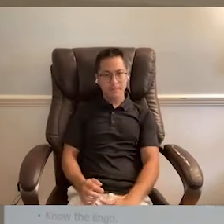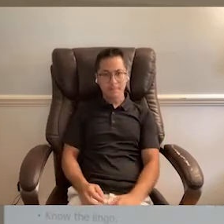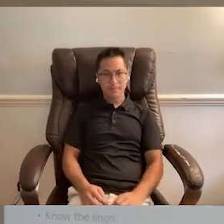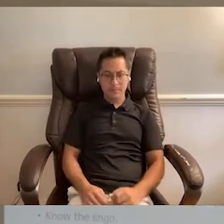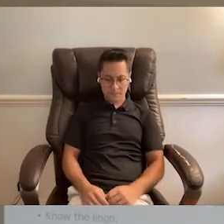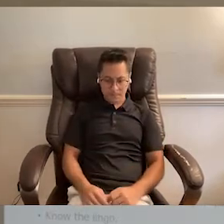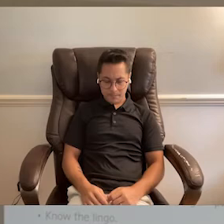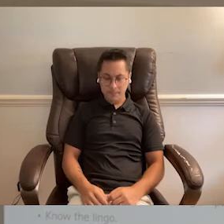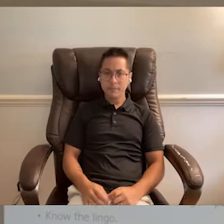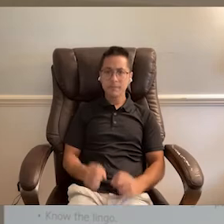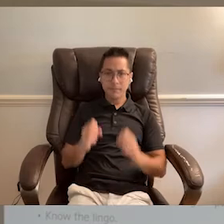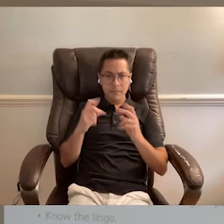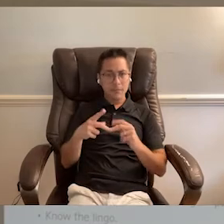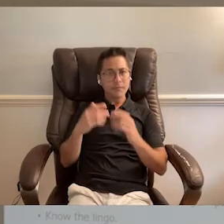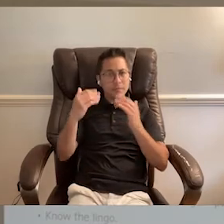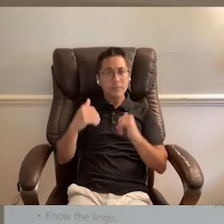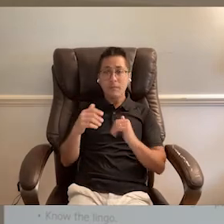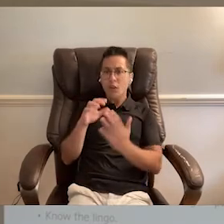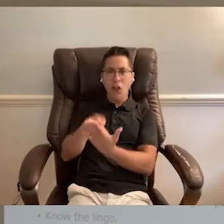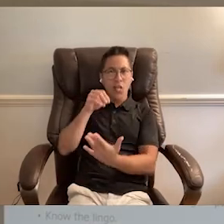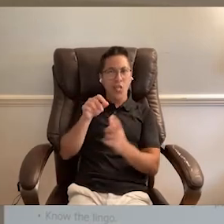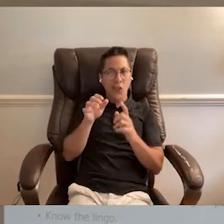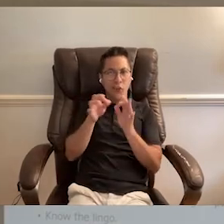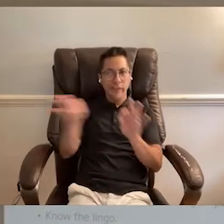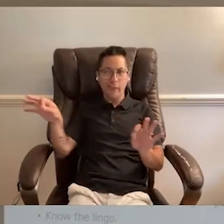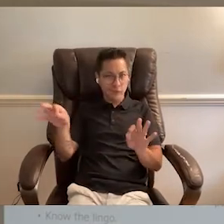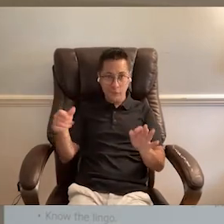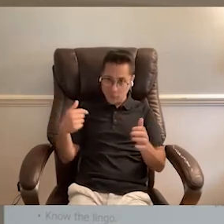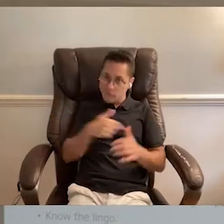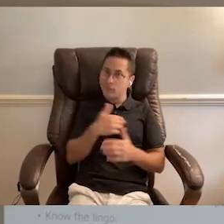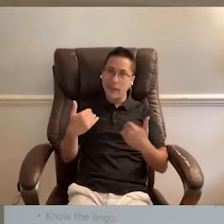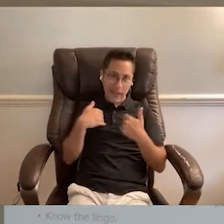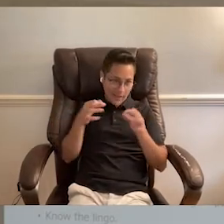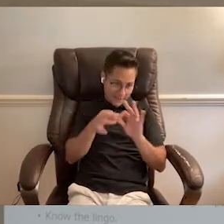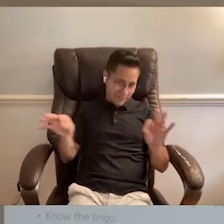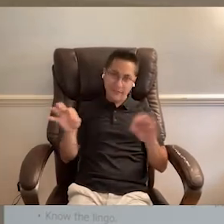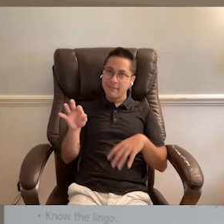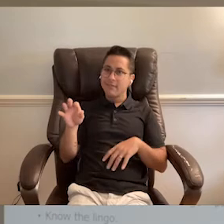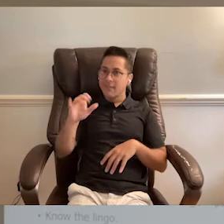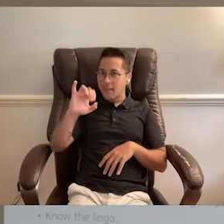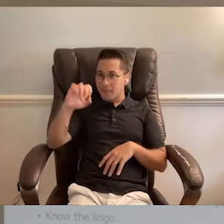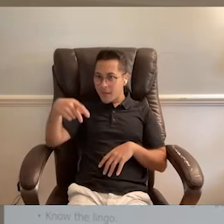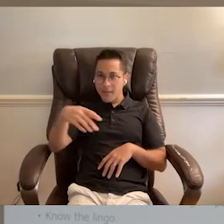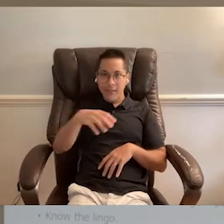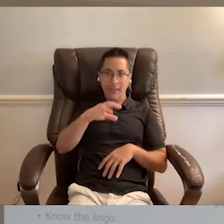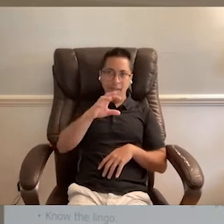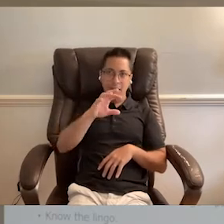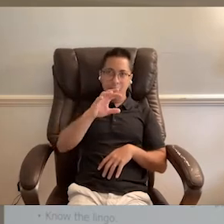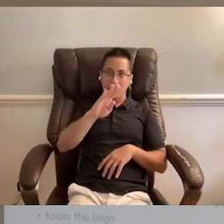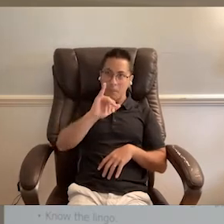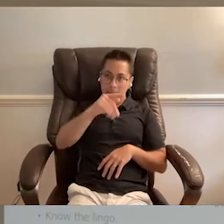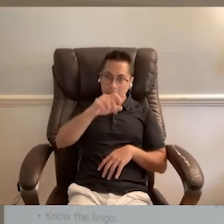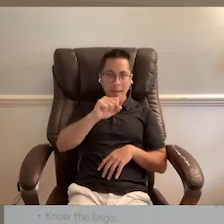Okay, learn the lingo. We have lingo, don't we? IEPs, FIBAs, BIPs, all kinds of things.